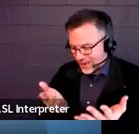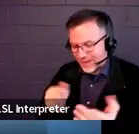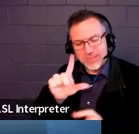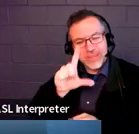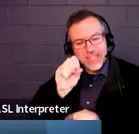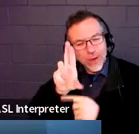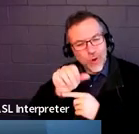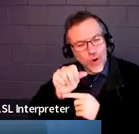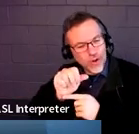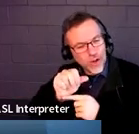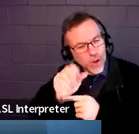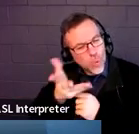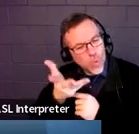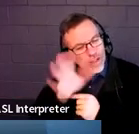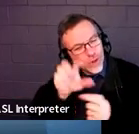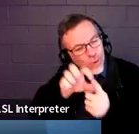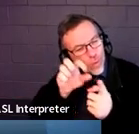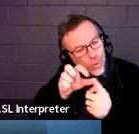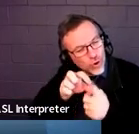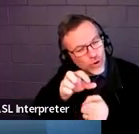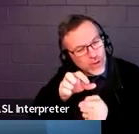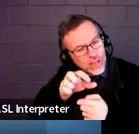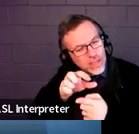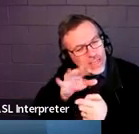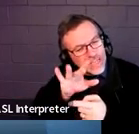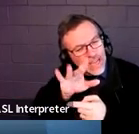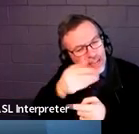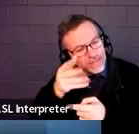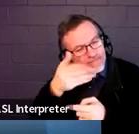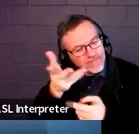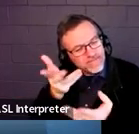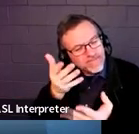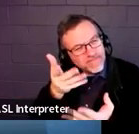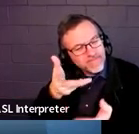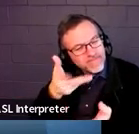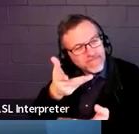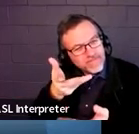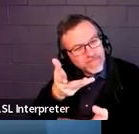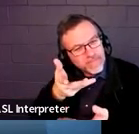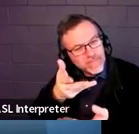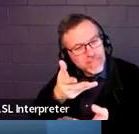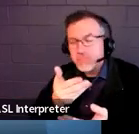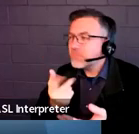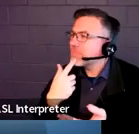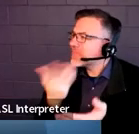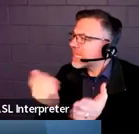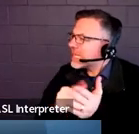Liara, when you have to, a support plan? No one. Is I'm that sorry.